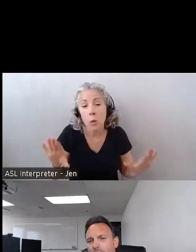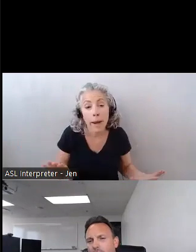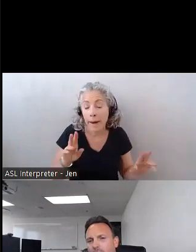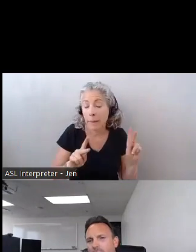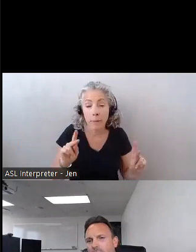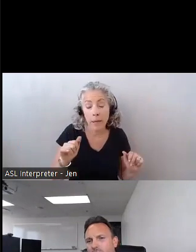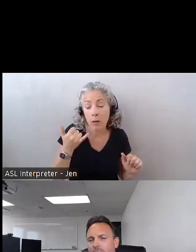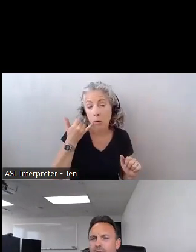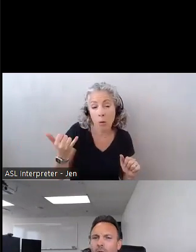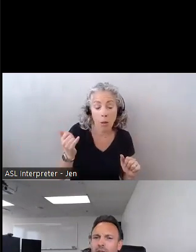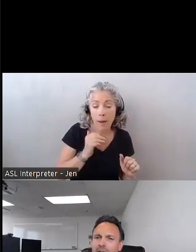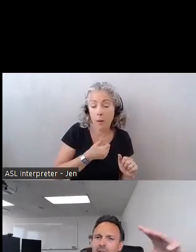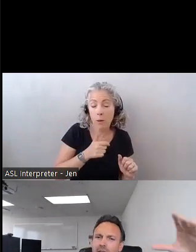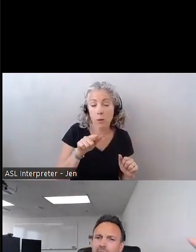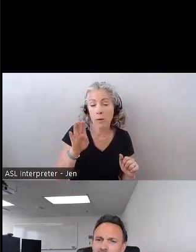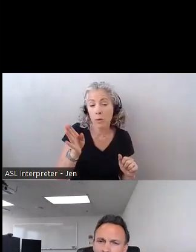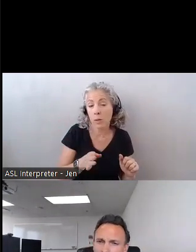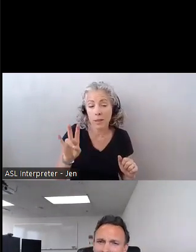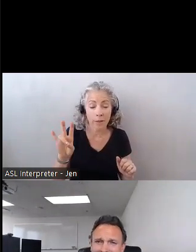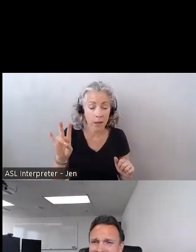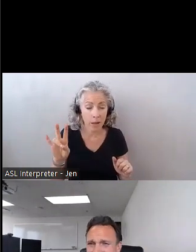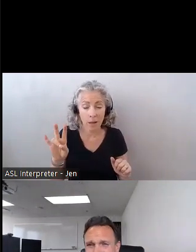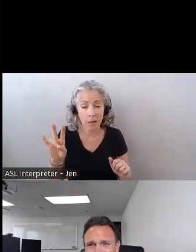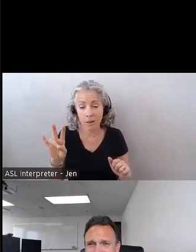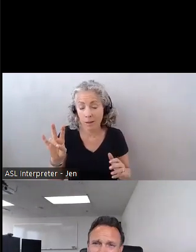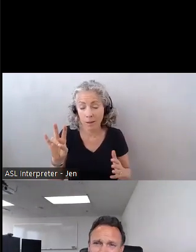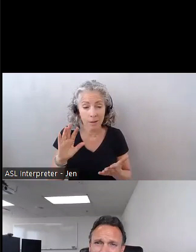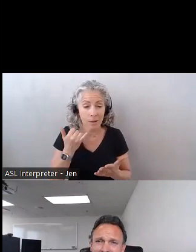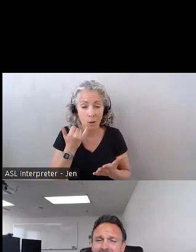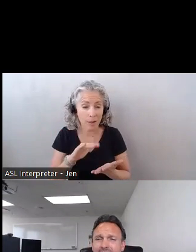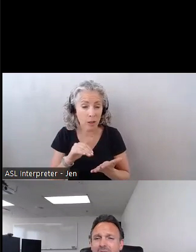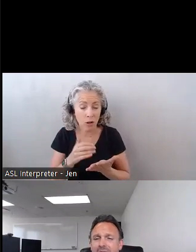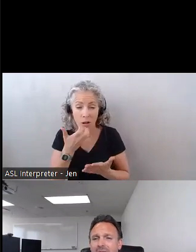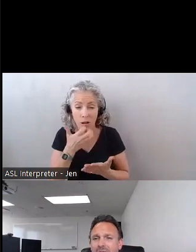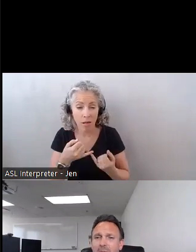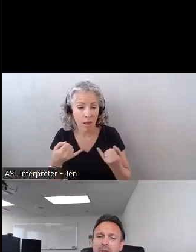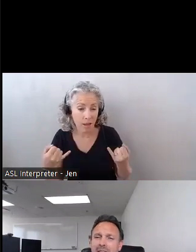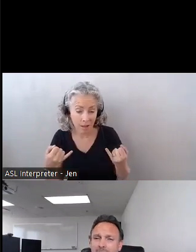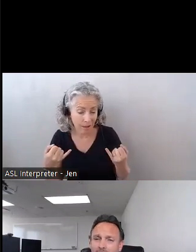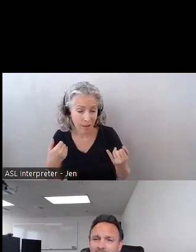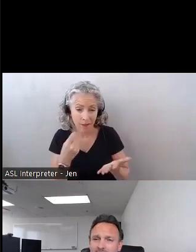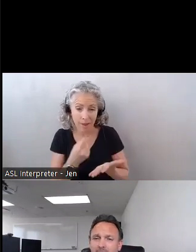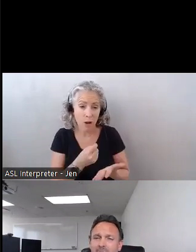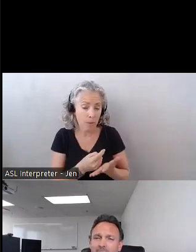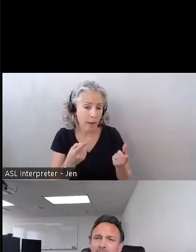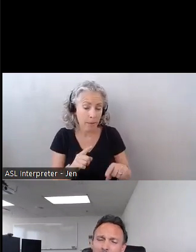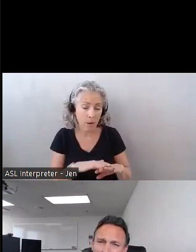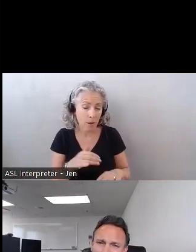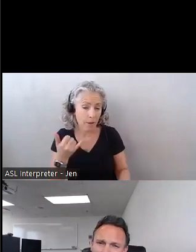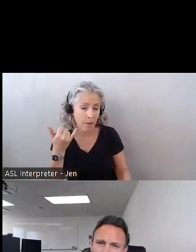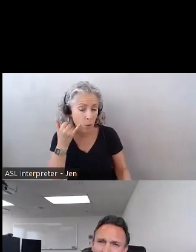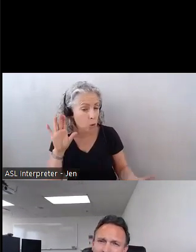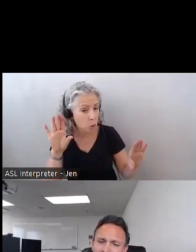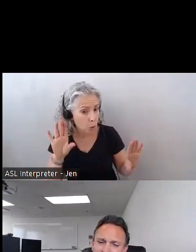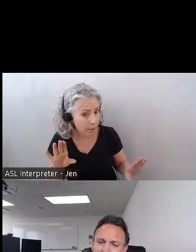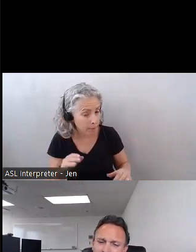call our 24/7, crisis hotline and have therapy take place. But